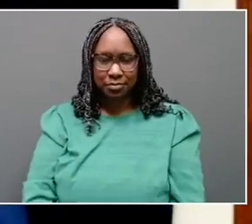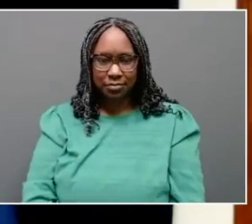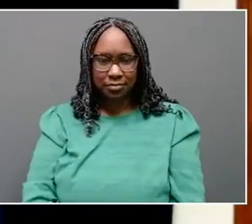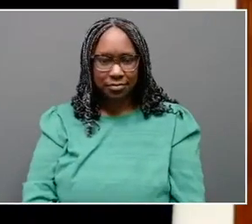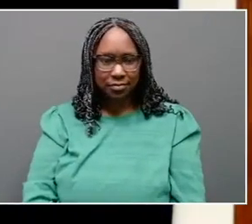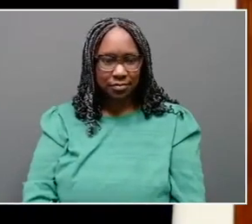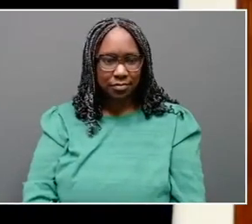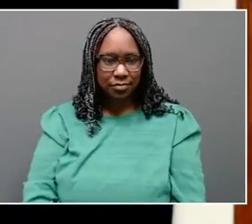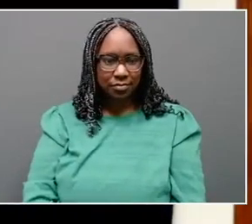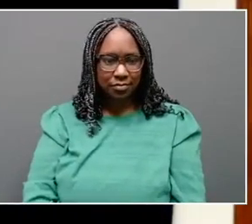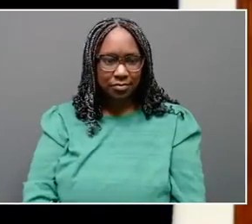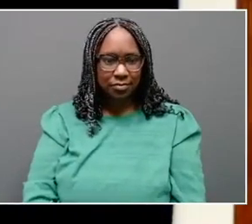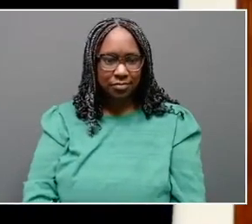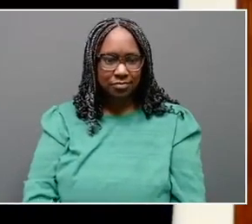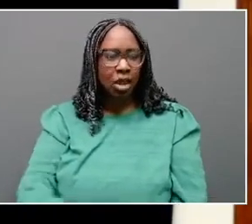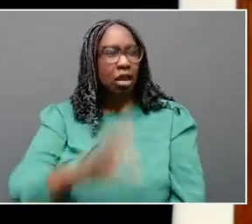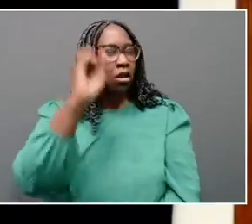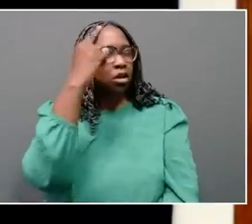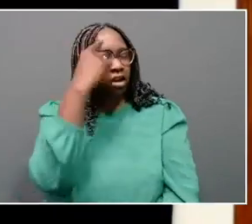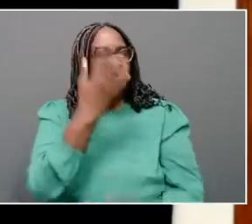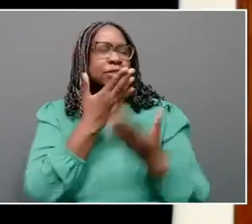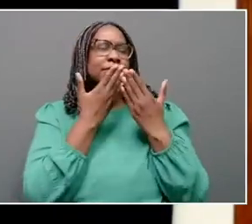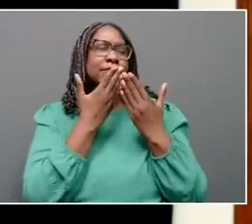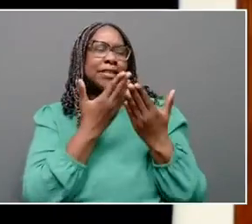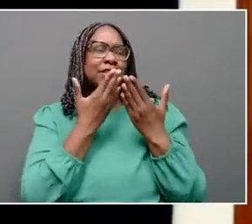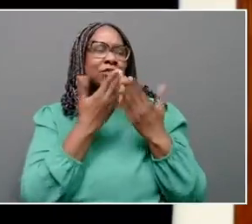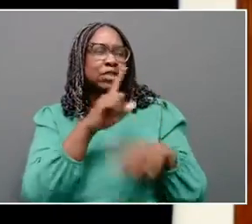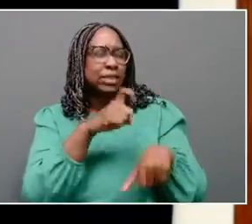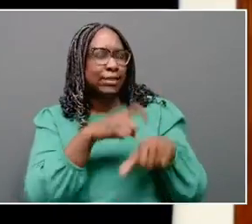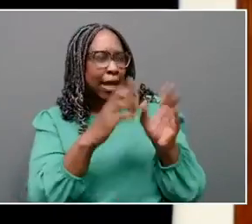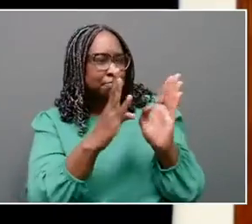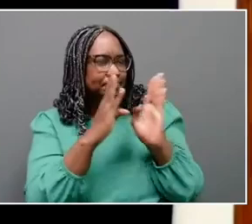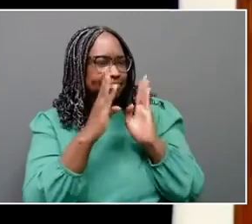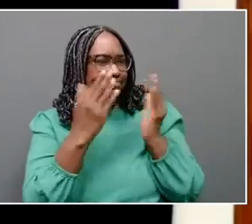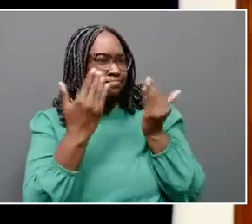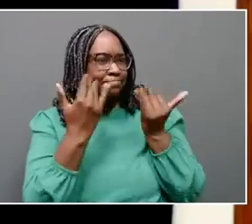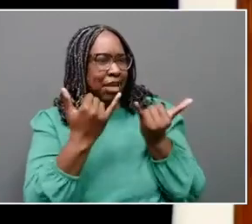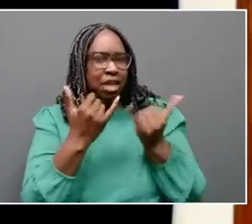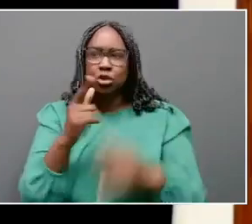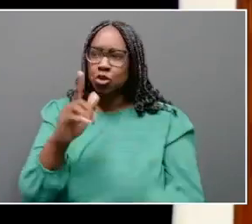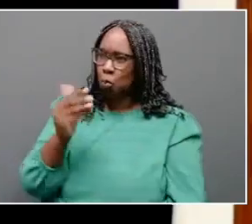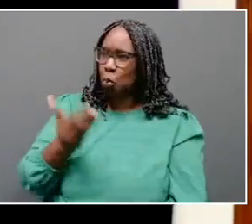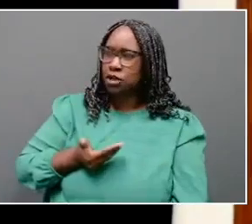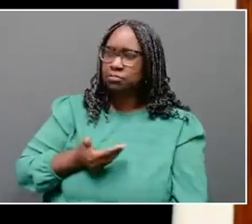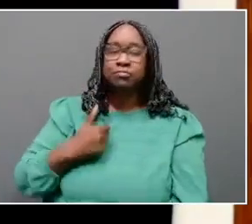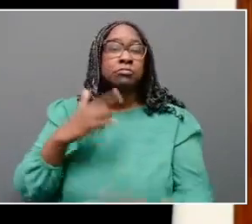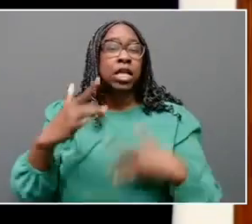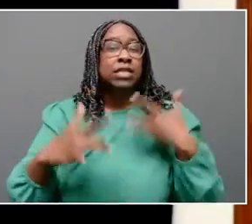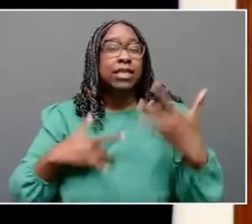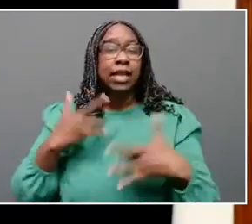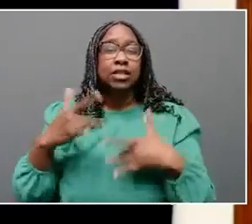Governor, welcome. Thank you so much for the time and attention today. And very welcome. Thank you. Excited to tell you all about this project.